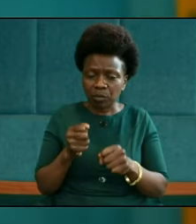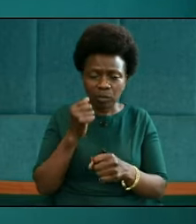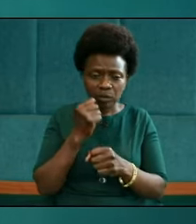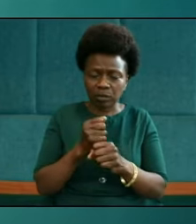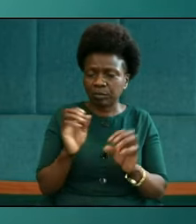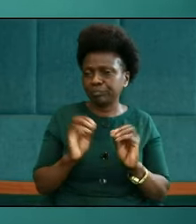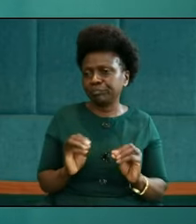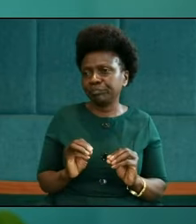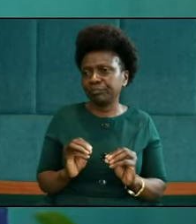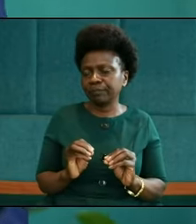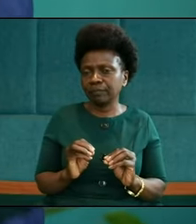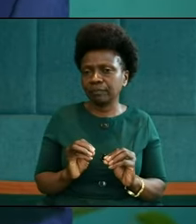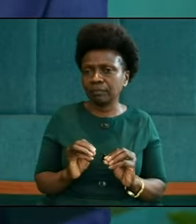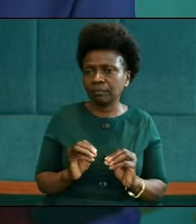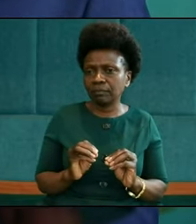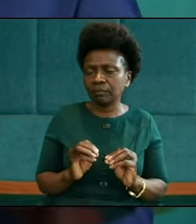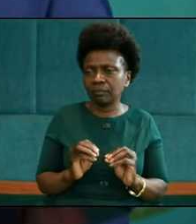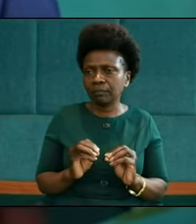That is the painful part of it.